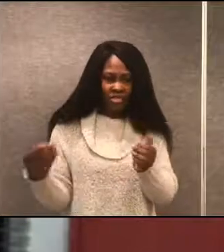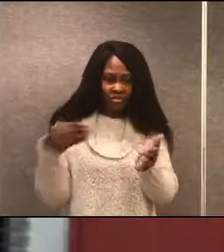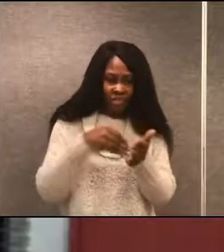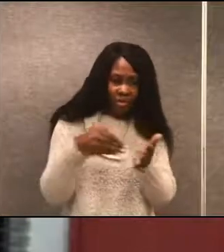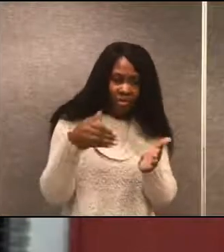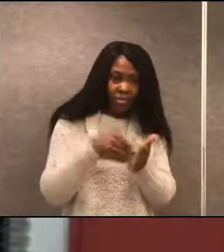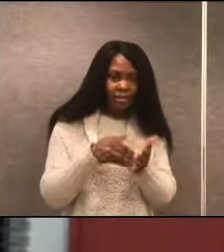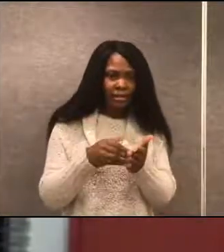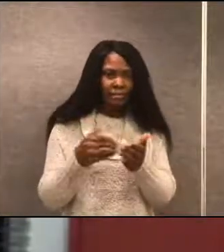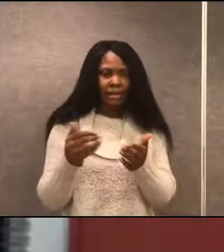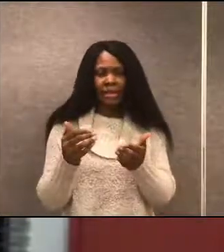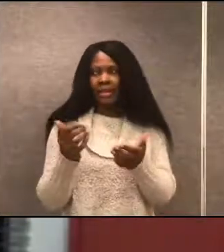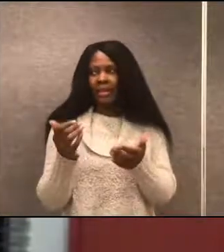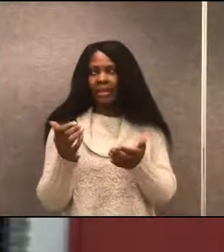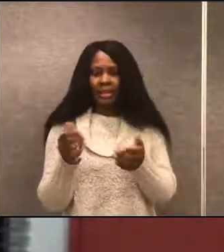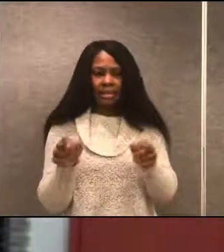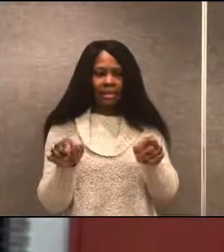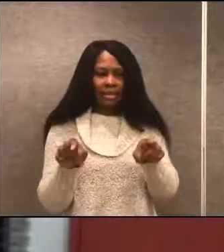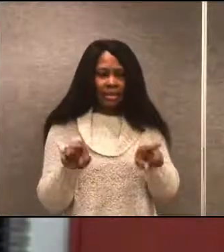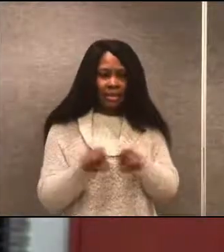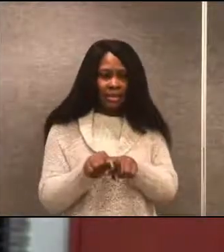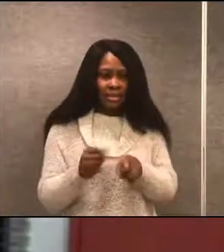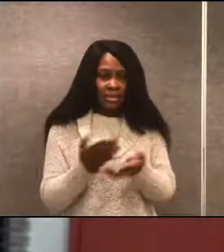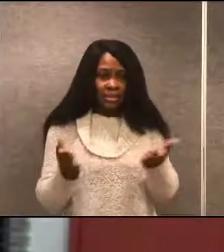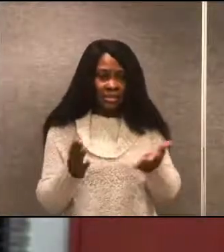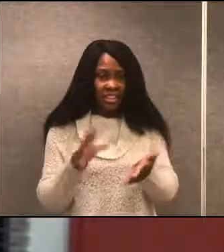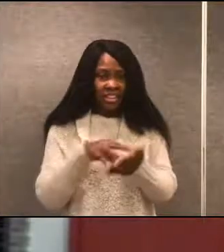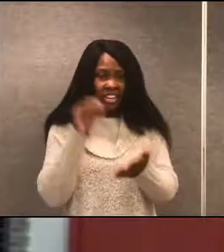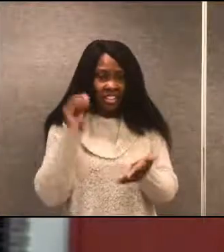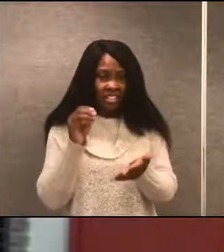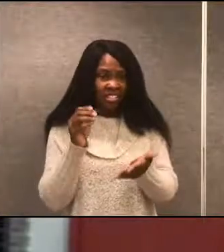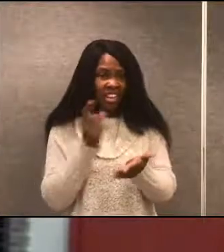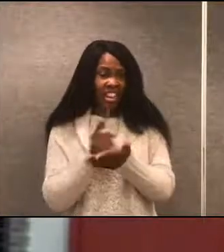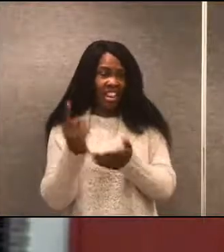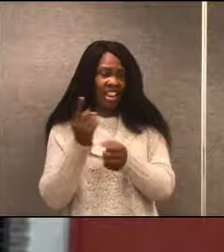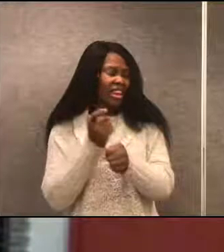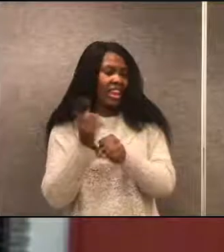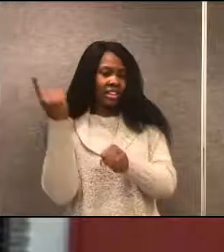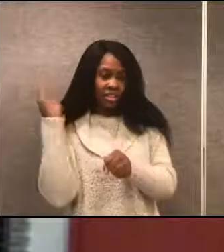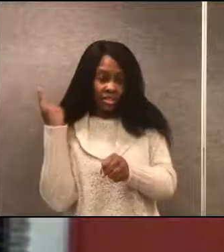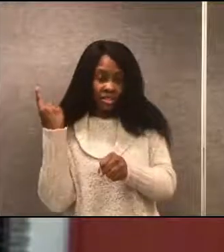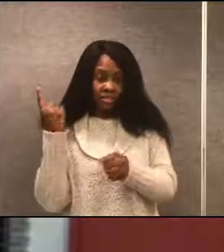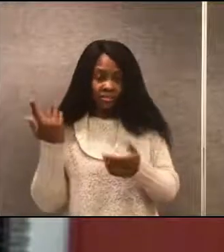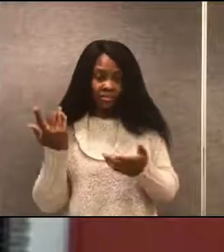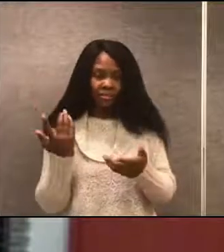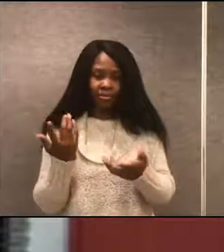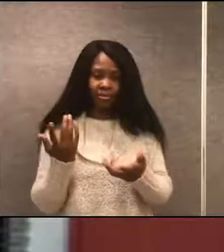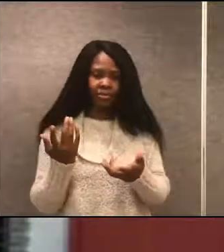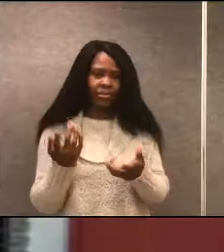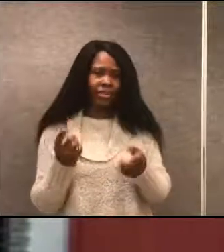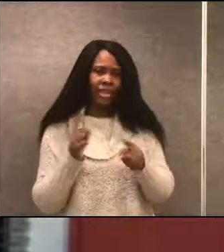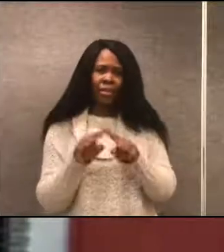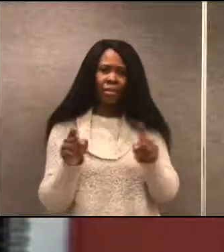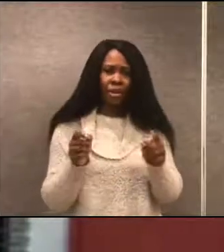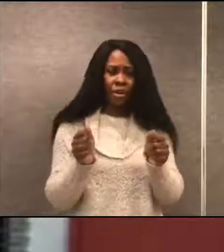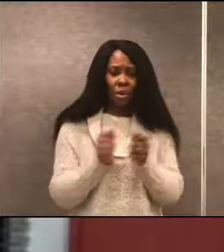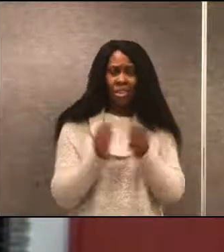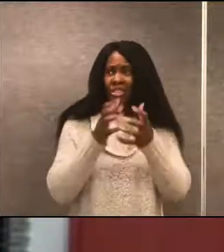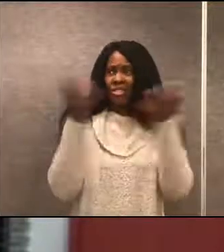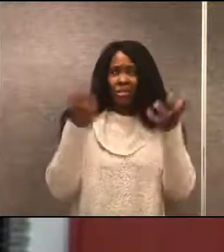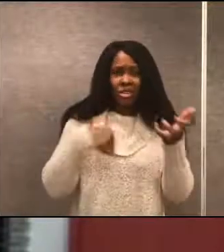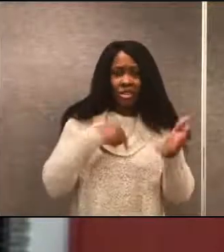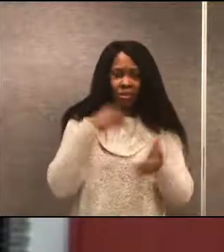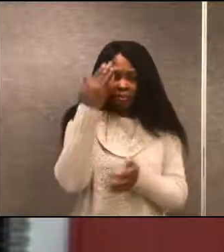program in another district. So it's just the uncertainty that's there. And with so much uncertainty,